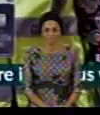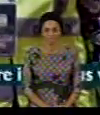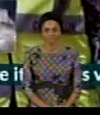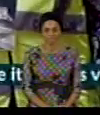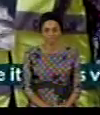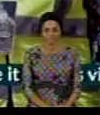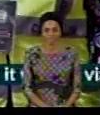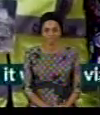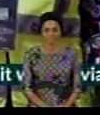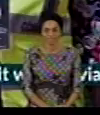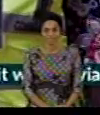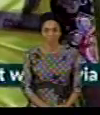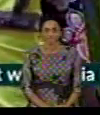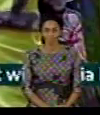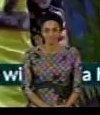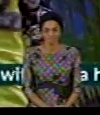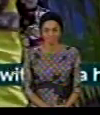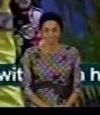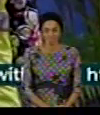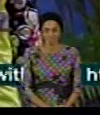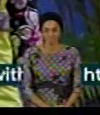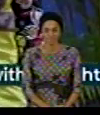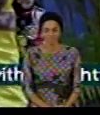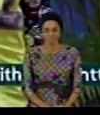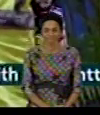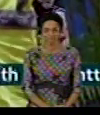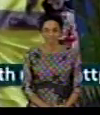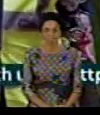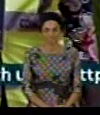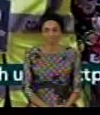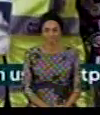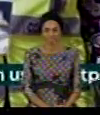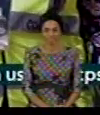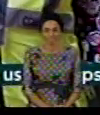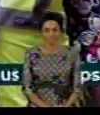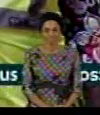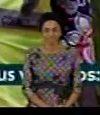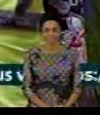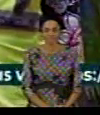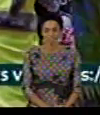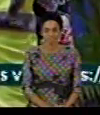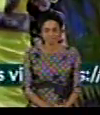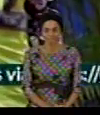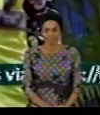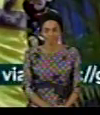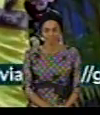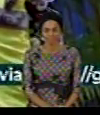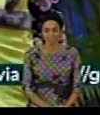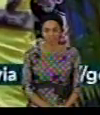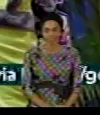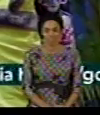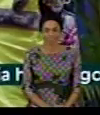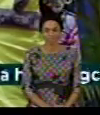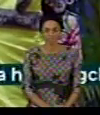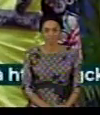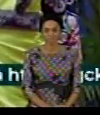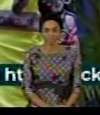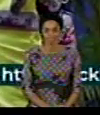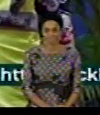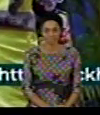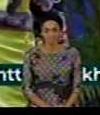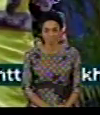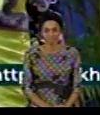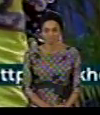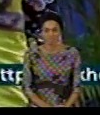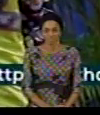Sabu dua wa keleta dua mwe damana kinya. Me le kinya dua le bana ome nyokwe me wi mwe